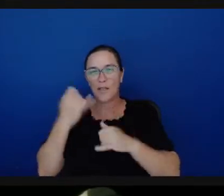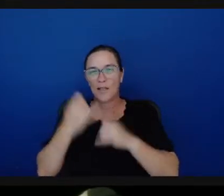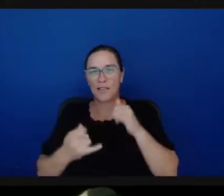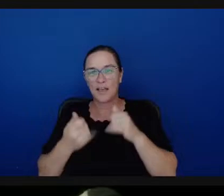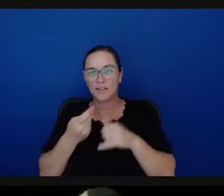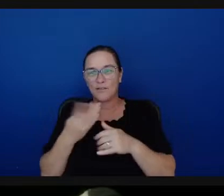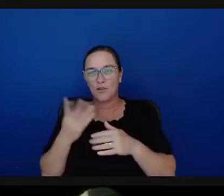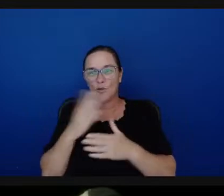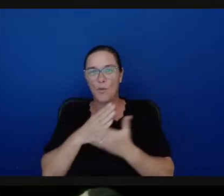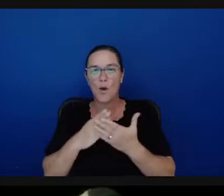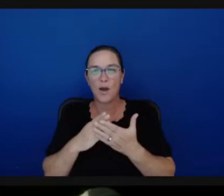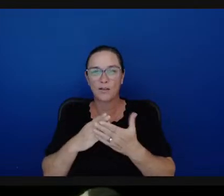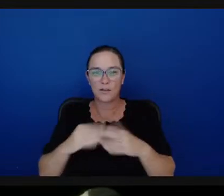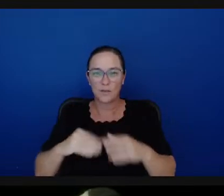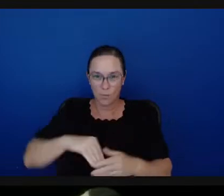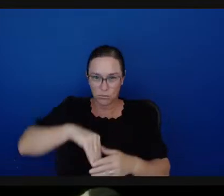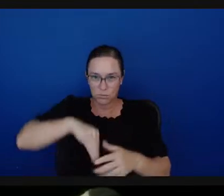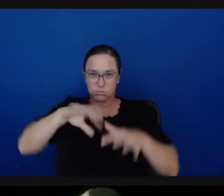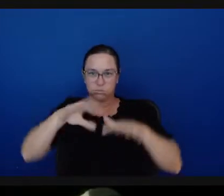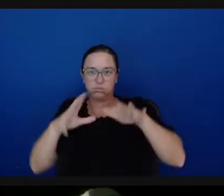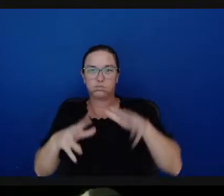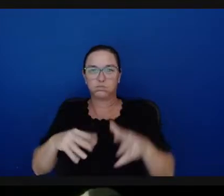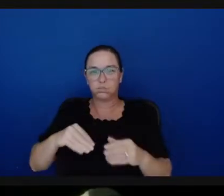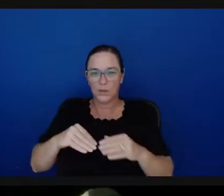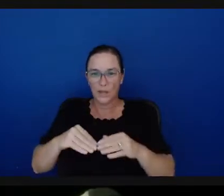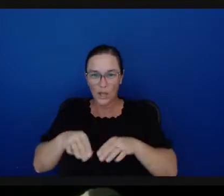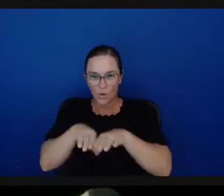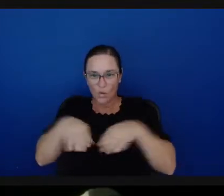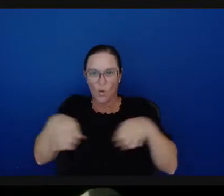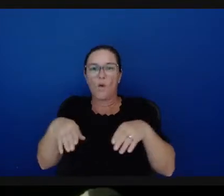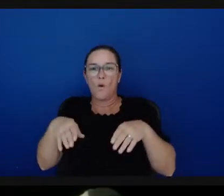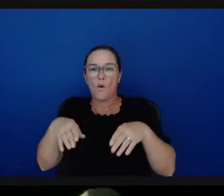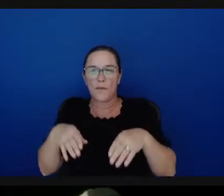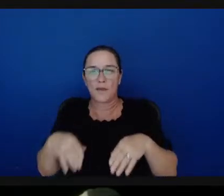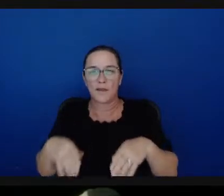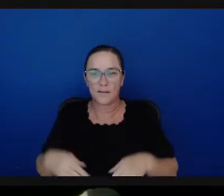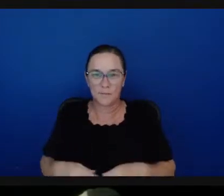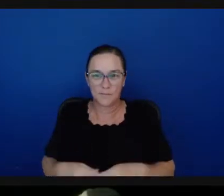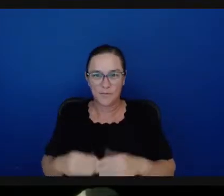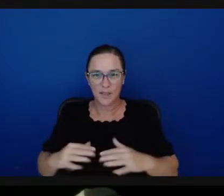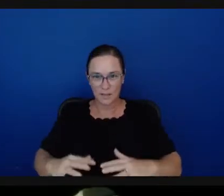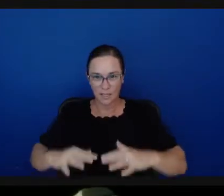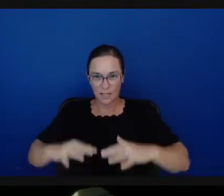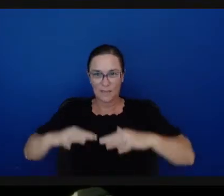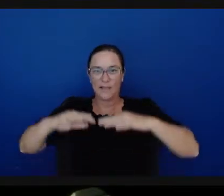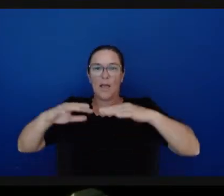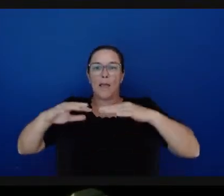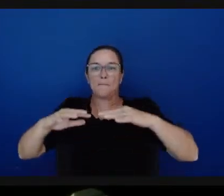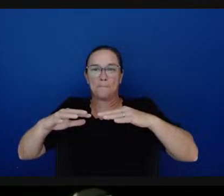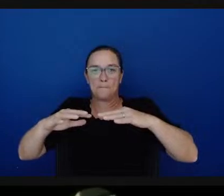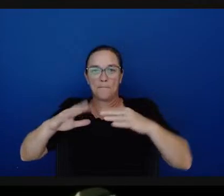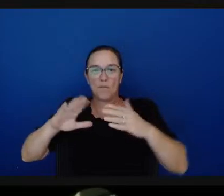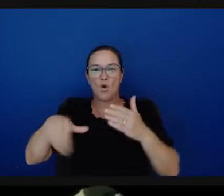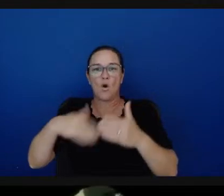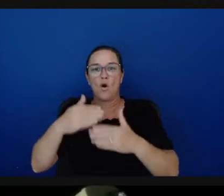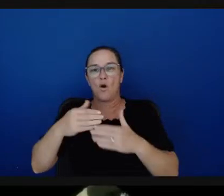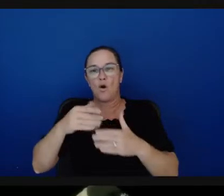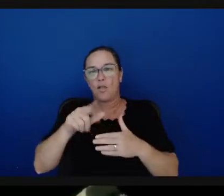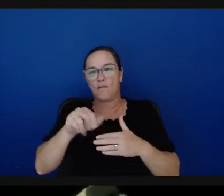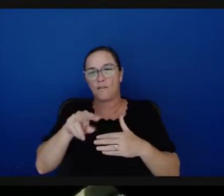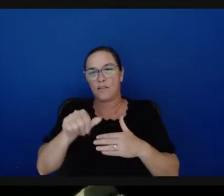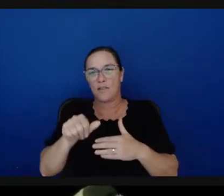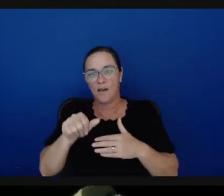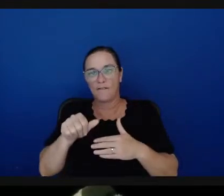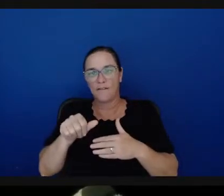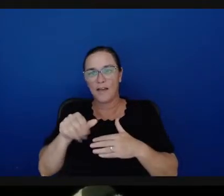like a 2-stage swelling and cracking of the crater floor that's lifting up these lava features